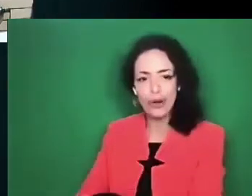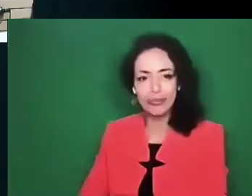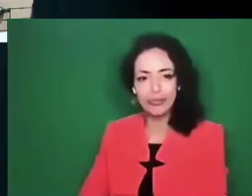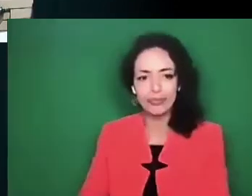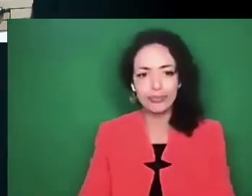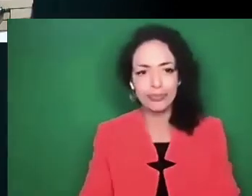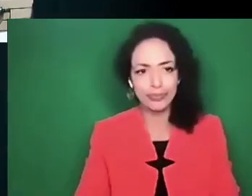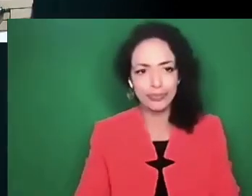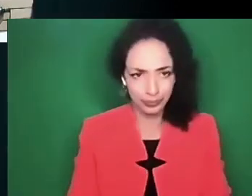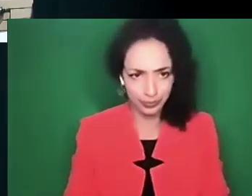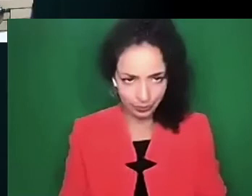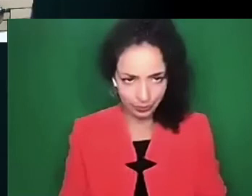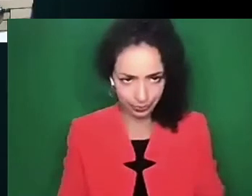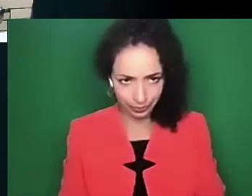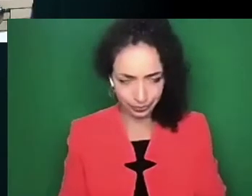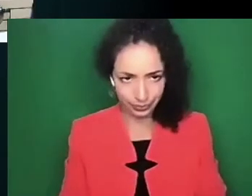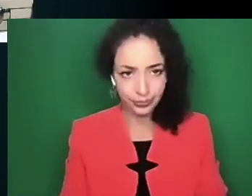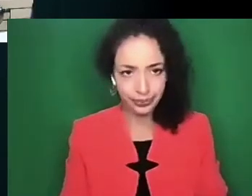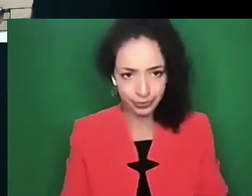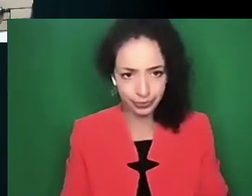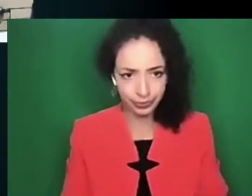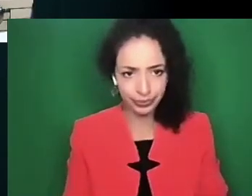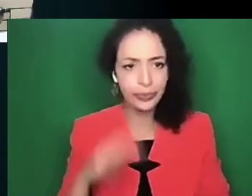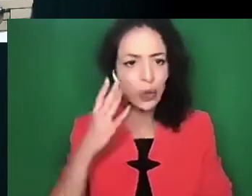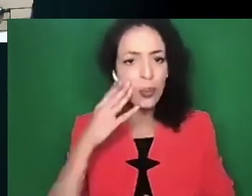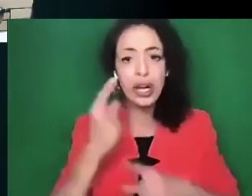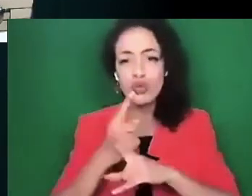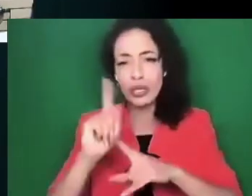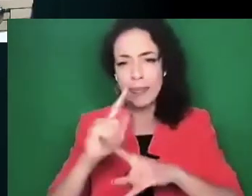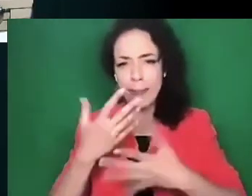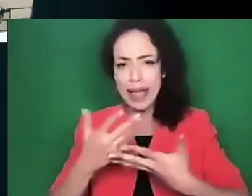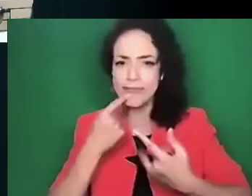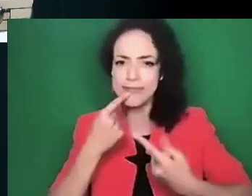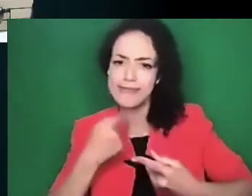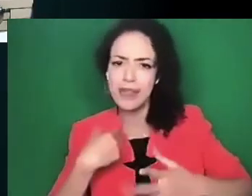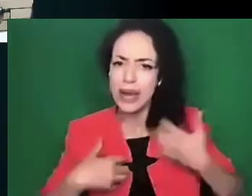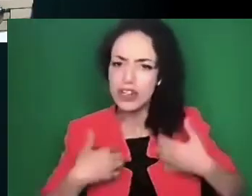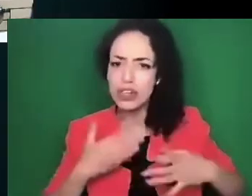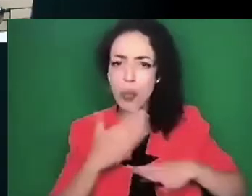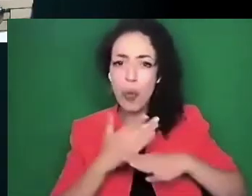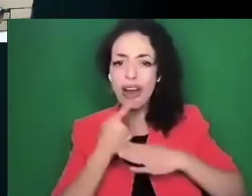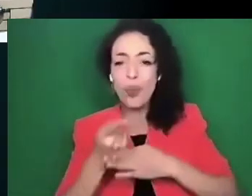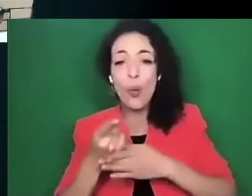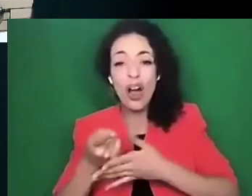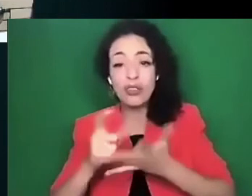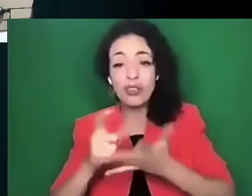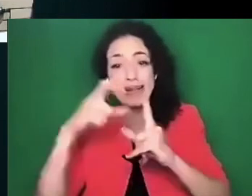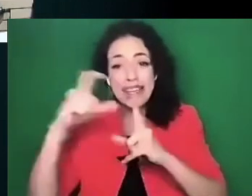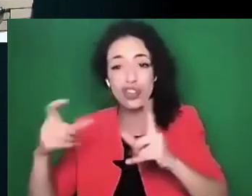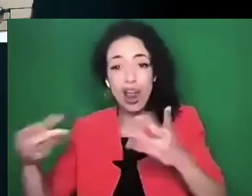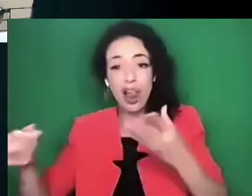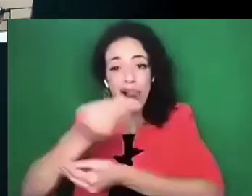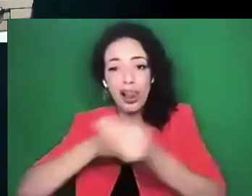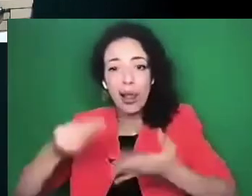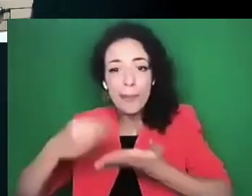now and tell them that I'm interested in working with blockchain-based technologies, and they think I'm